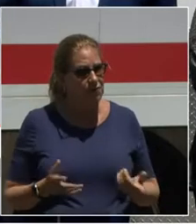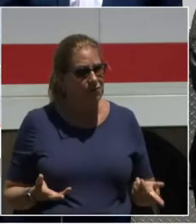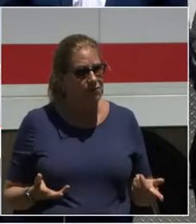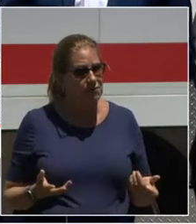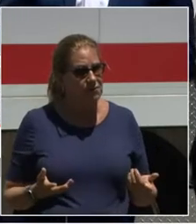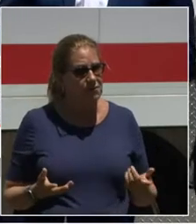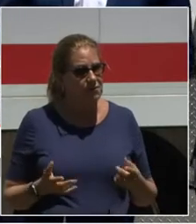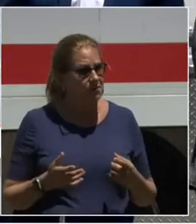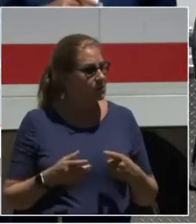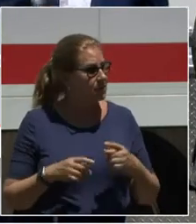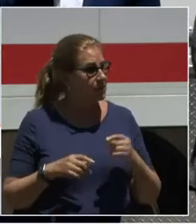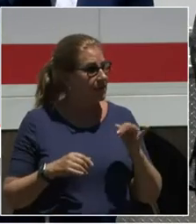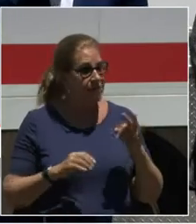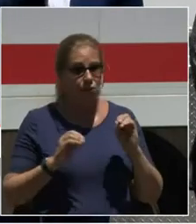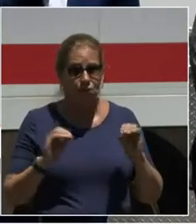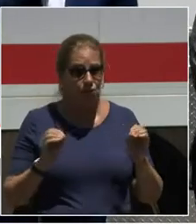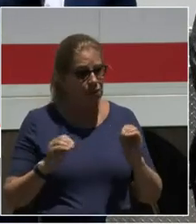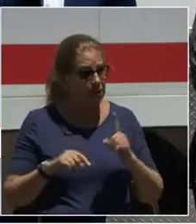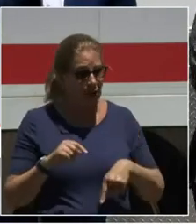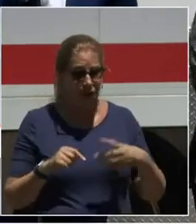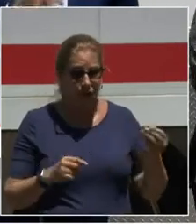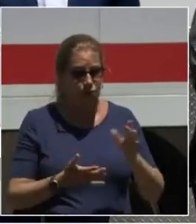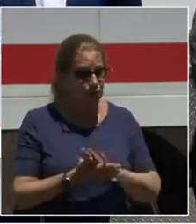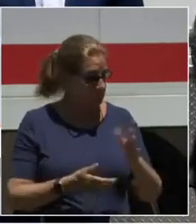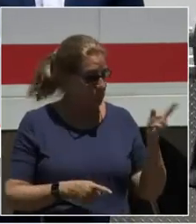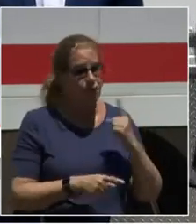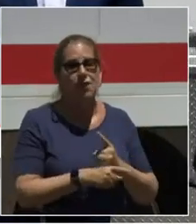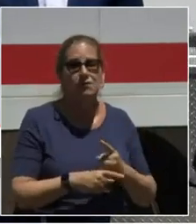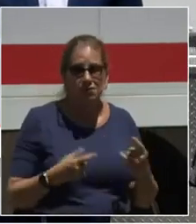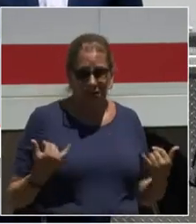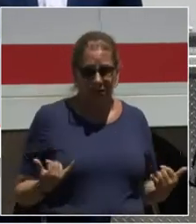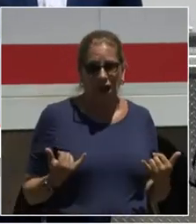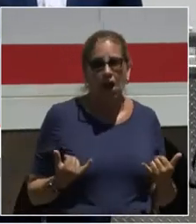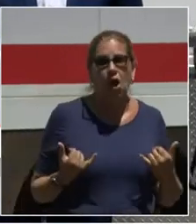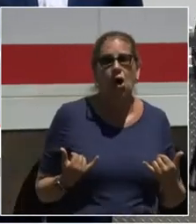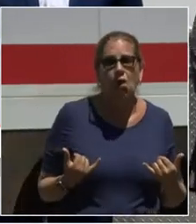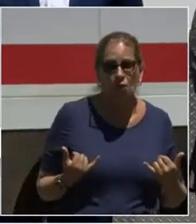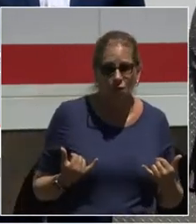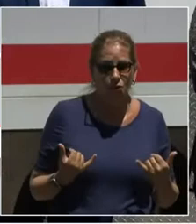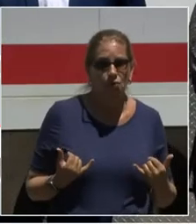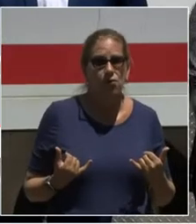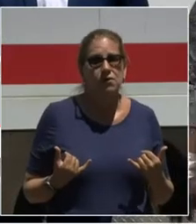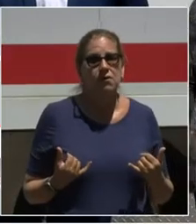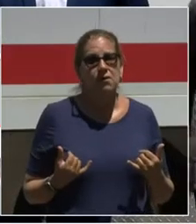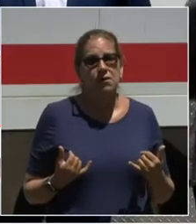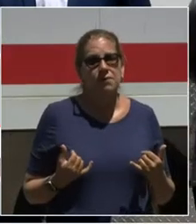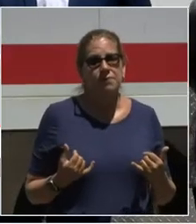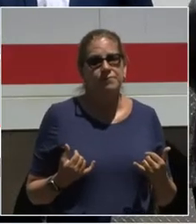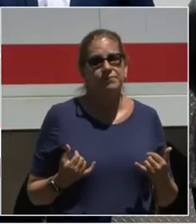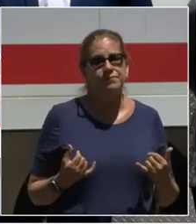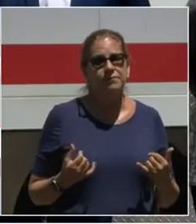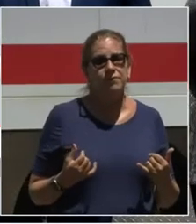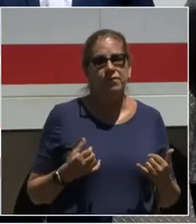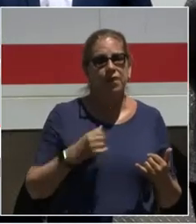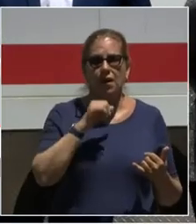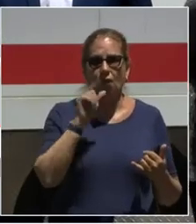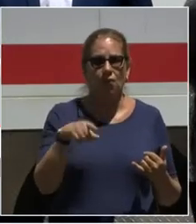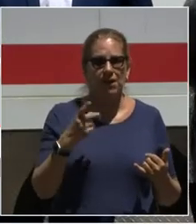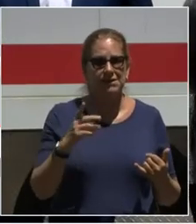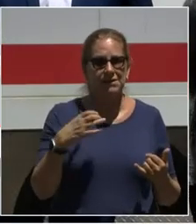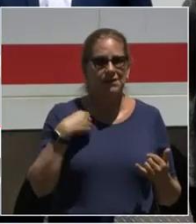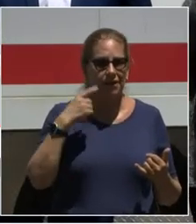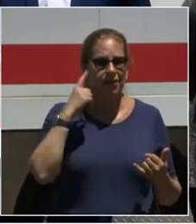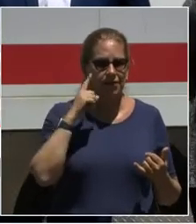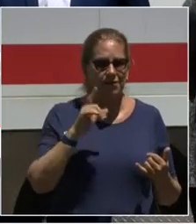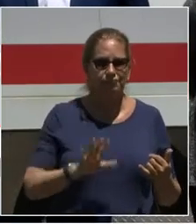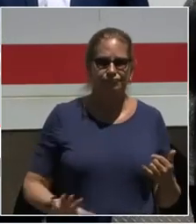case. We have talked a little while, and I don't think that we're alone in the country, and families and kids who haven't been